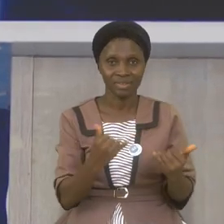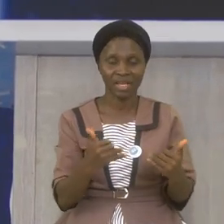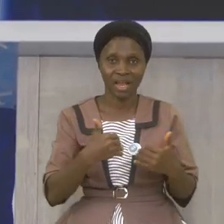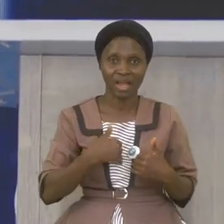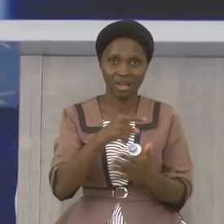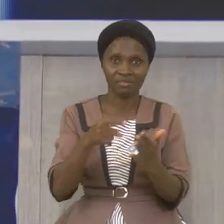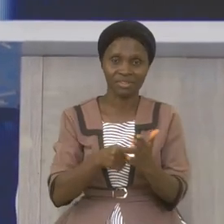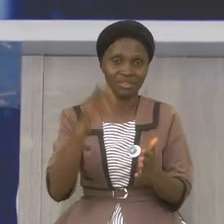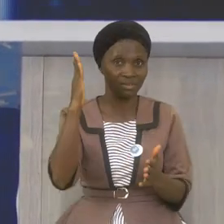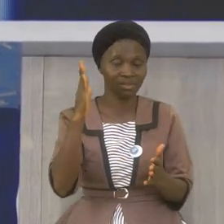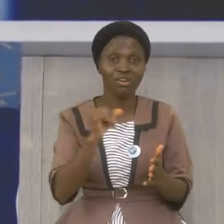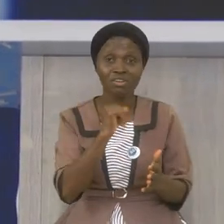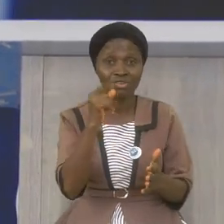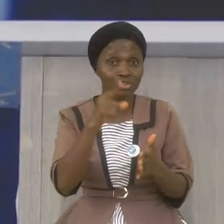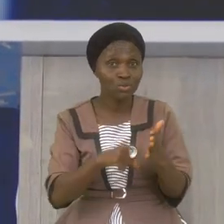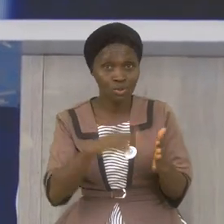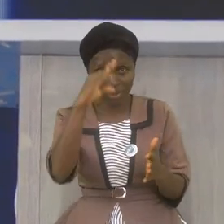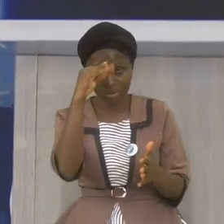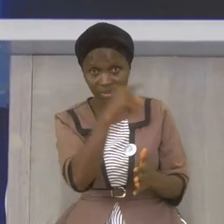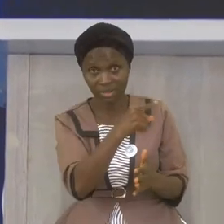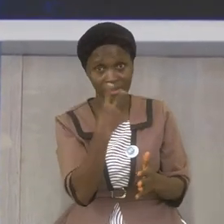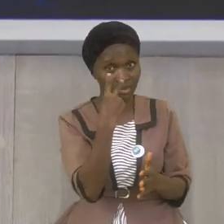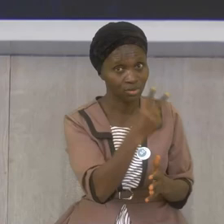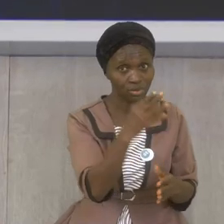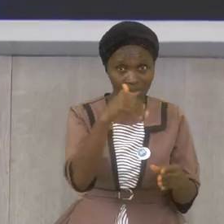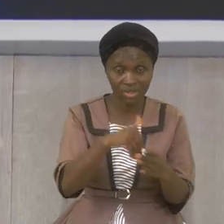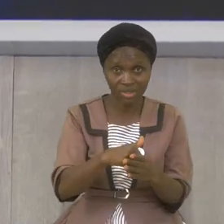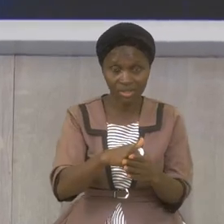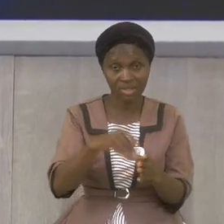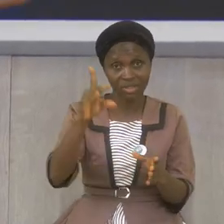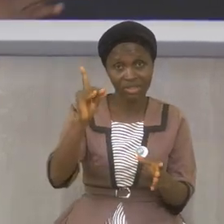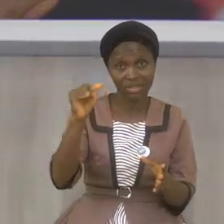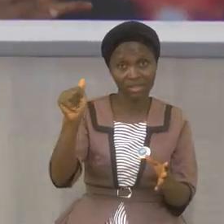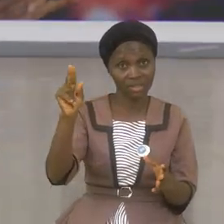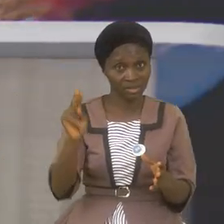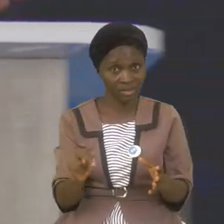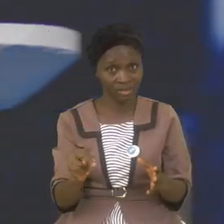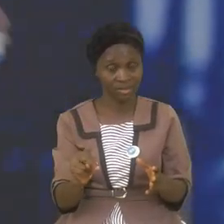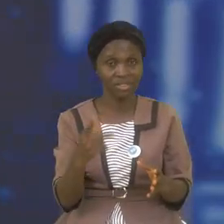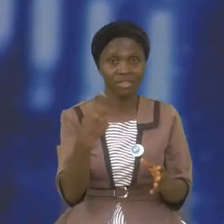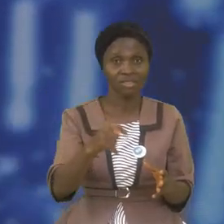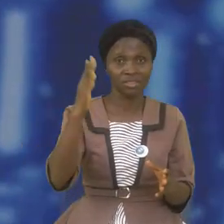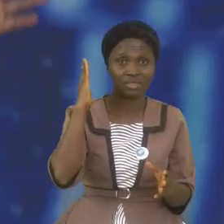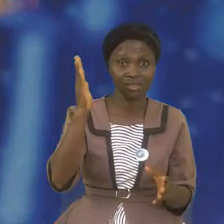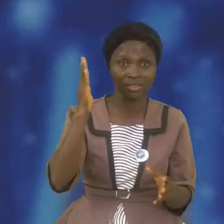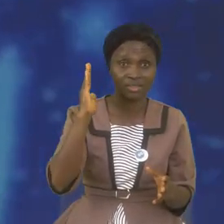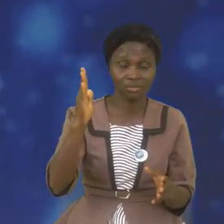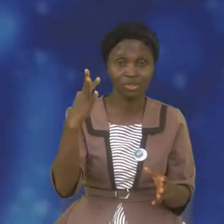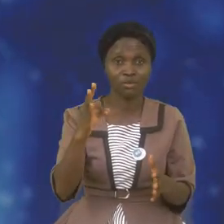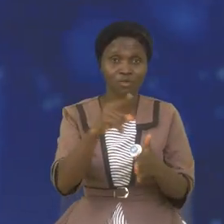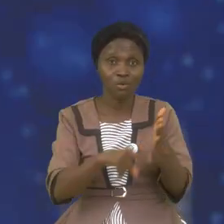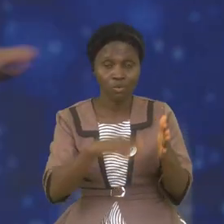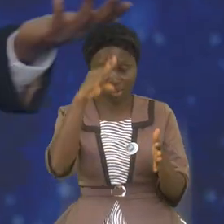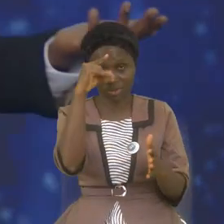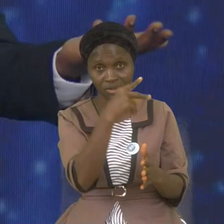what he saw in Daniel, a testimony, not what he saw on Shadrach, Meshach,